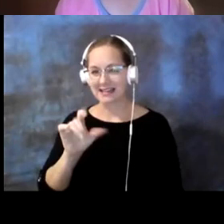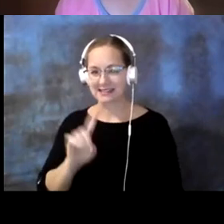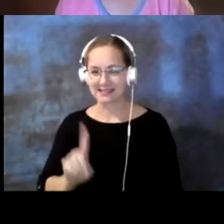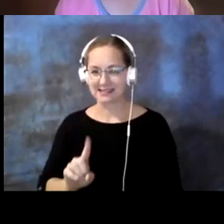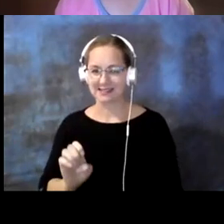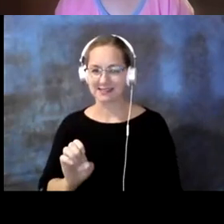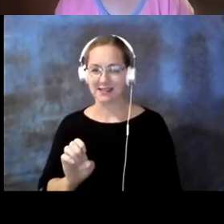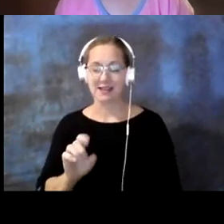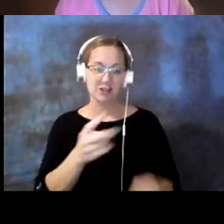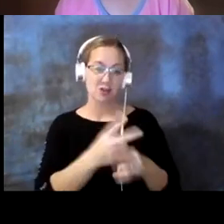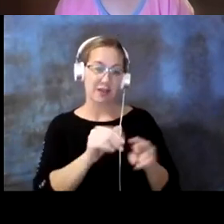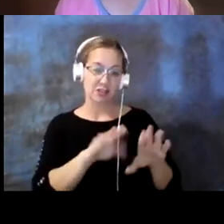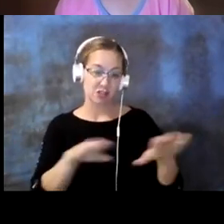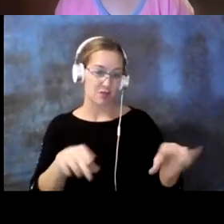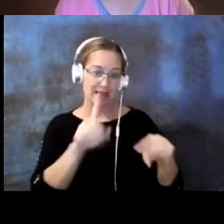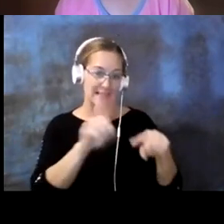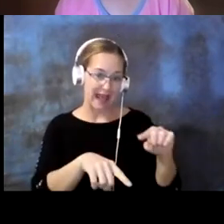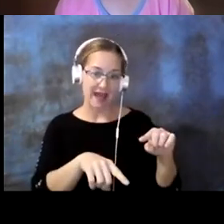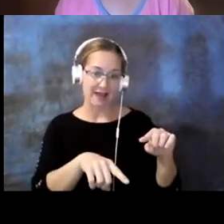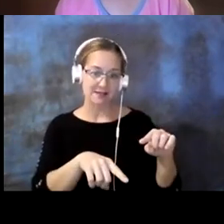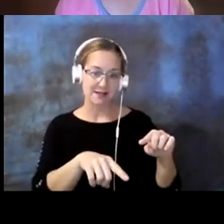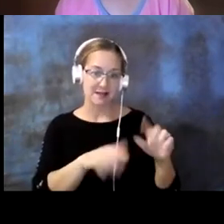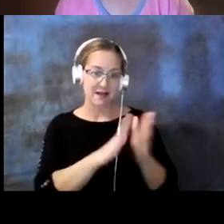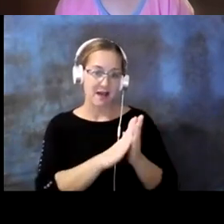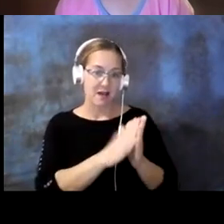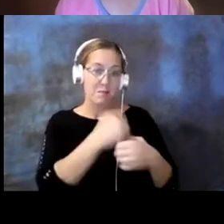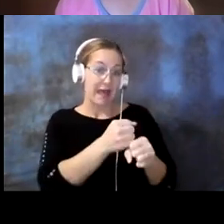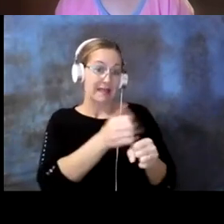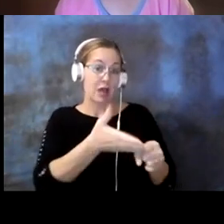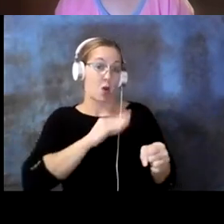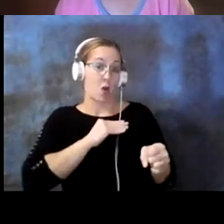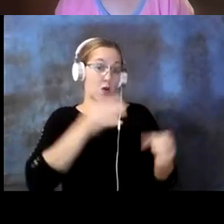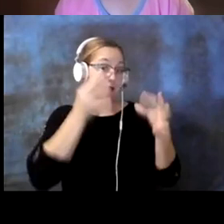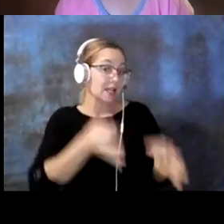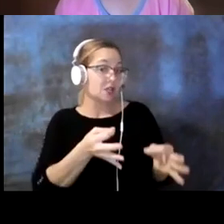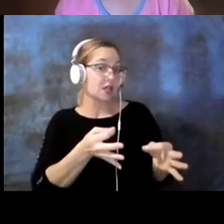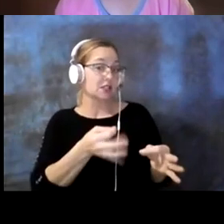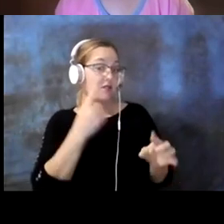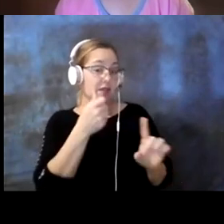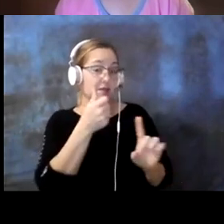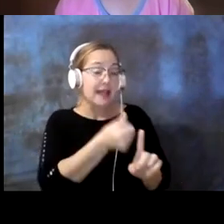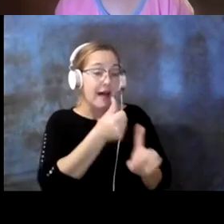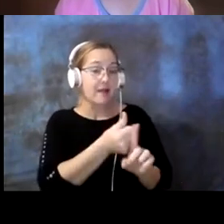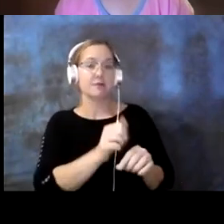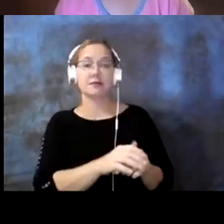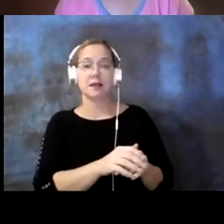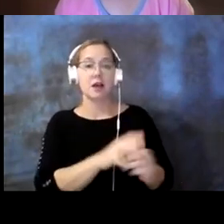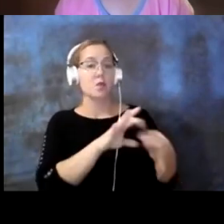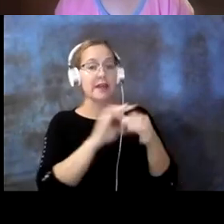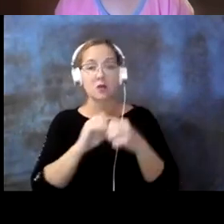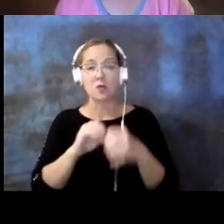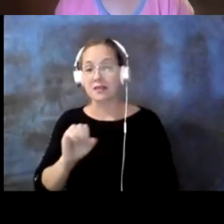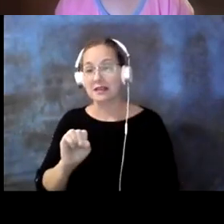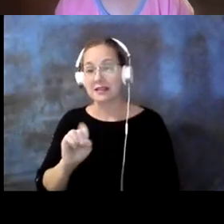are not able to be autonomous and make decisions for ourselves, concerning our sexuality.